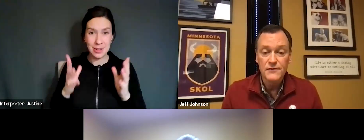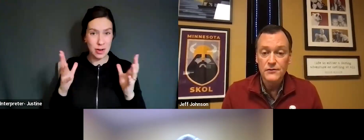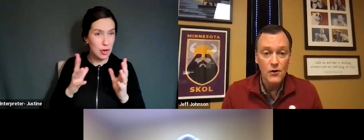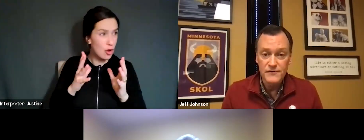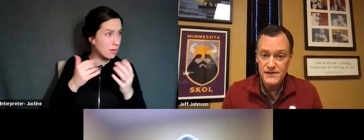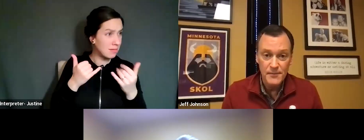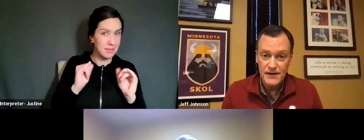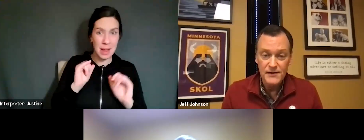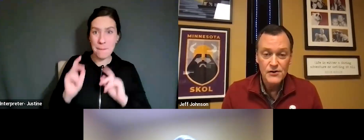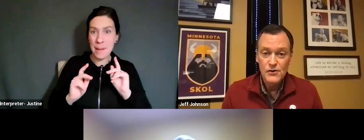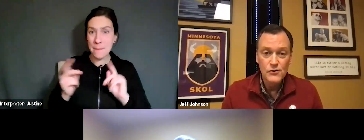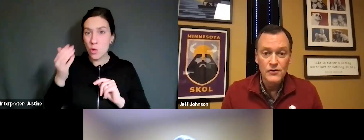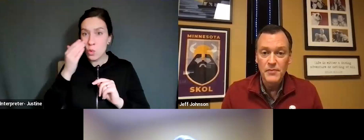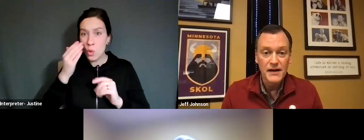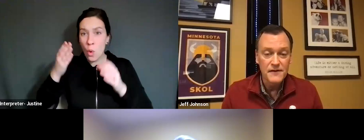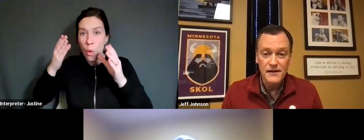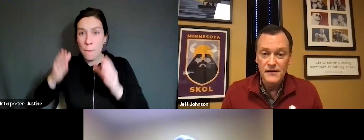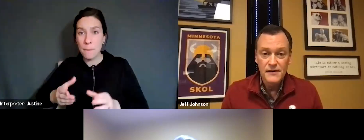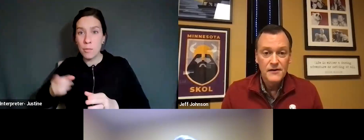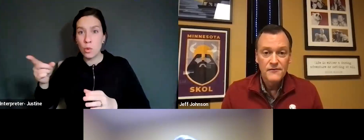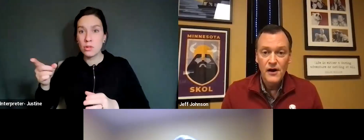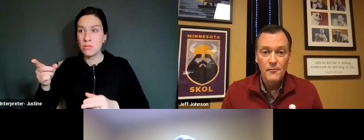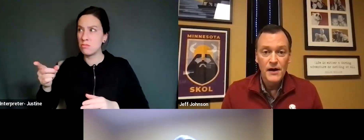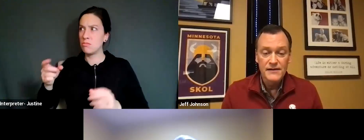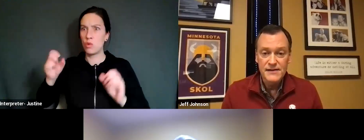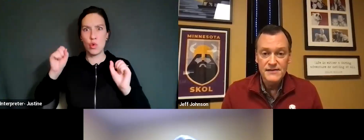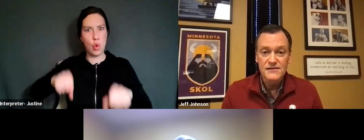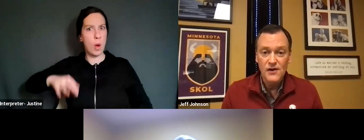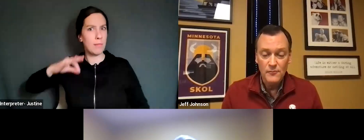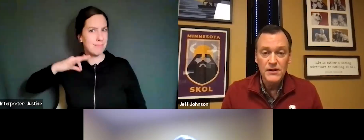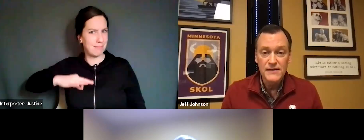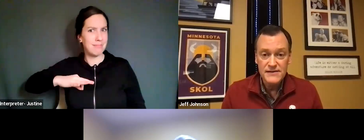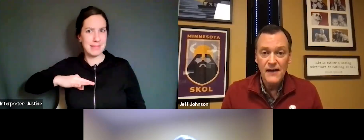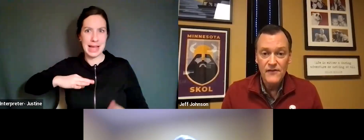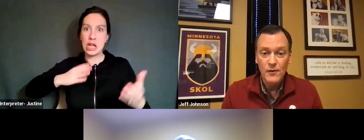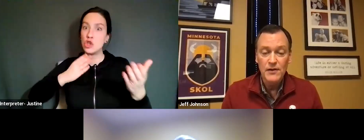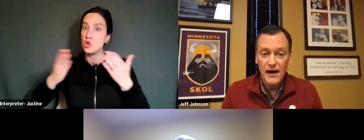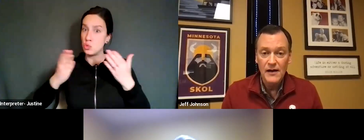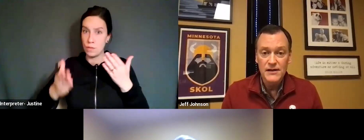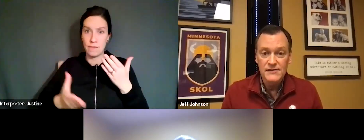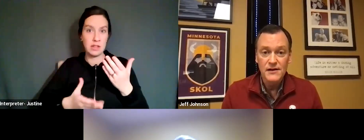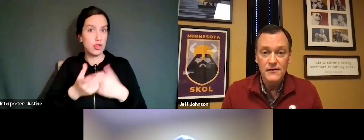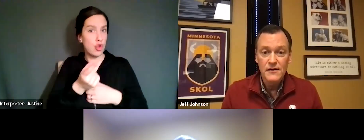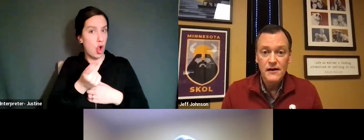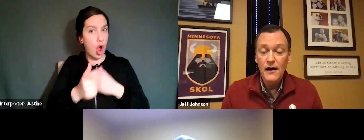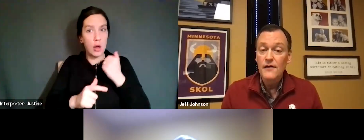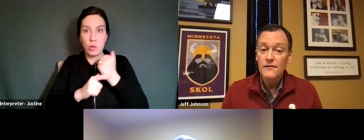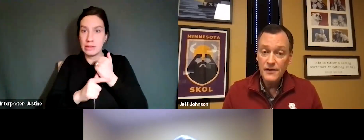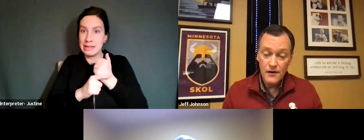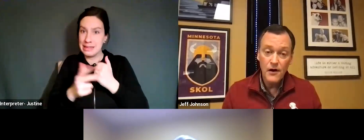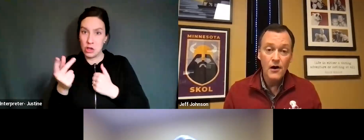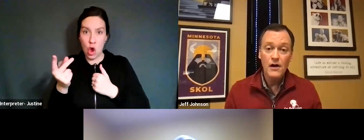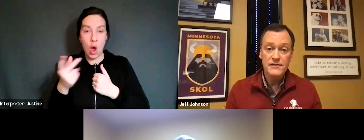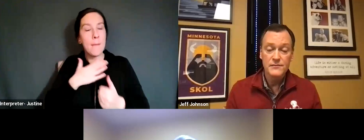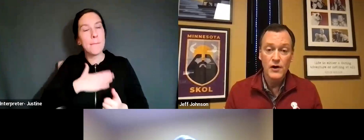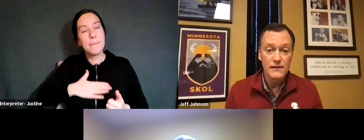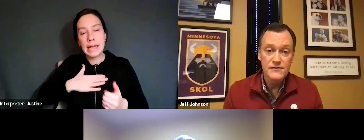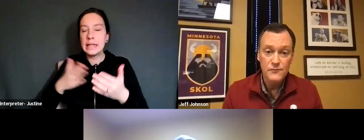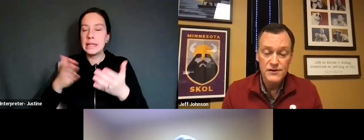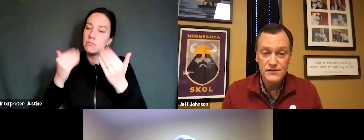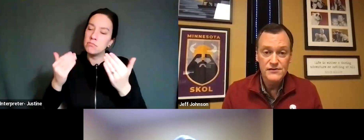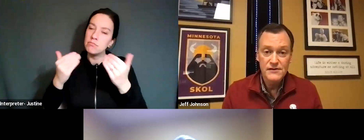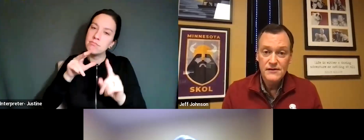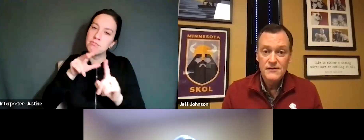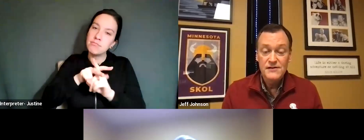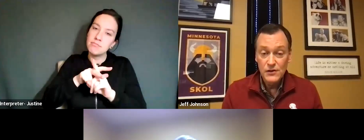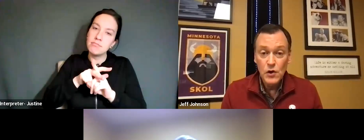watching, if you know of somebody who could benefit from an assistance dog, please have them apply, because other than our autism waitlist,